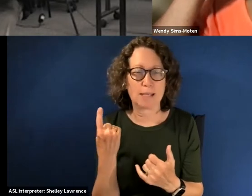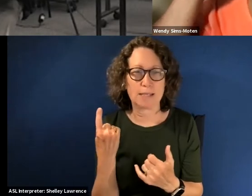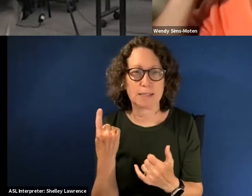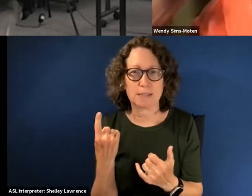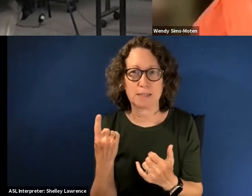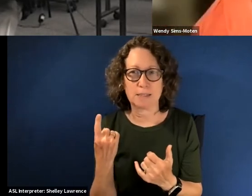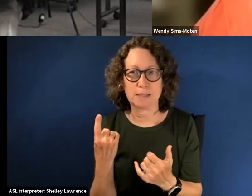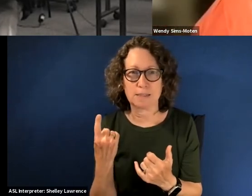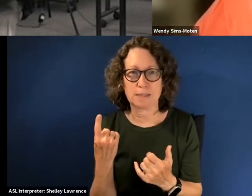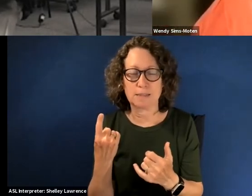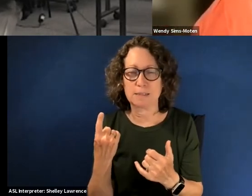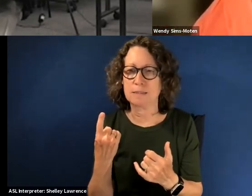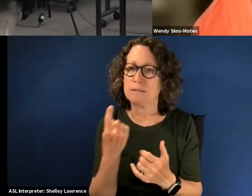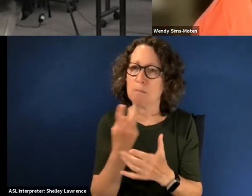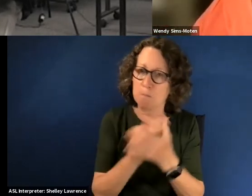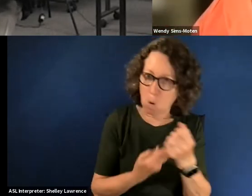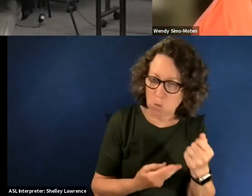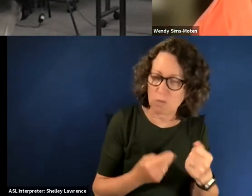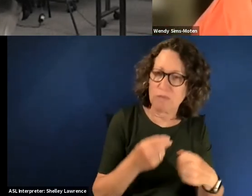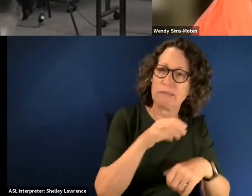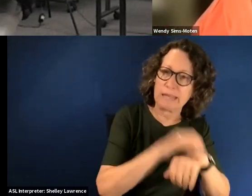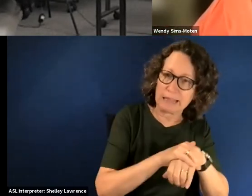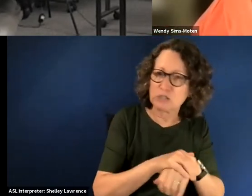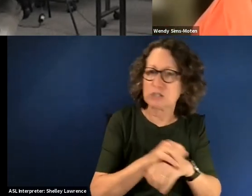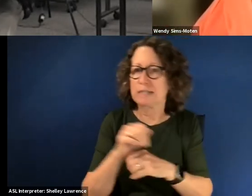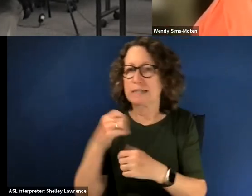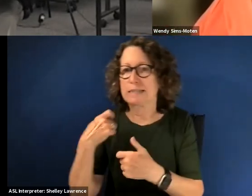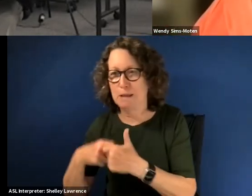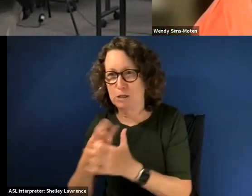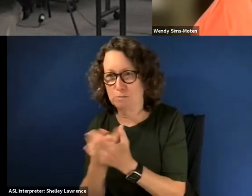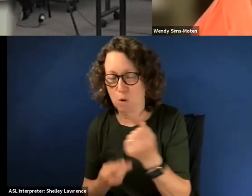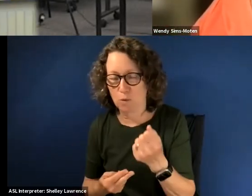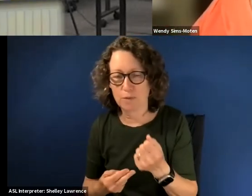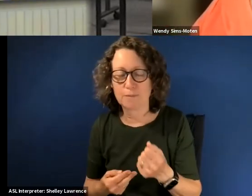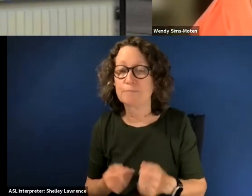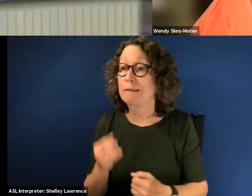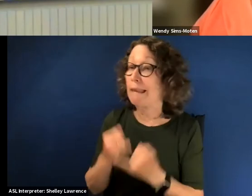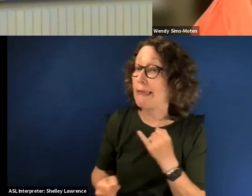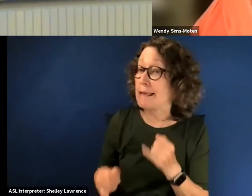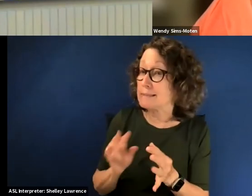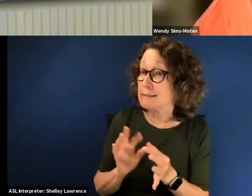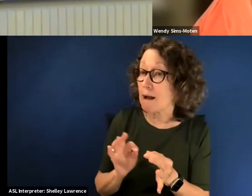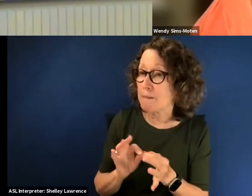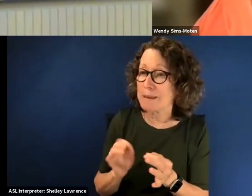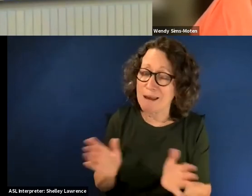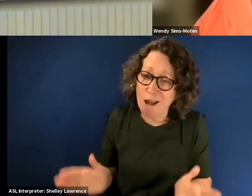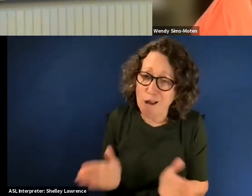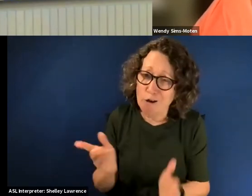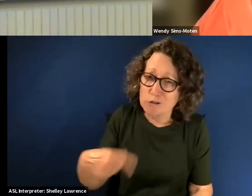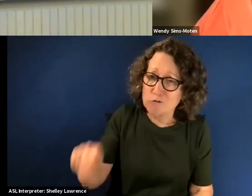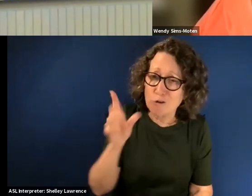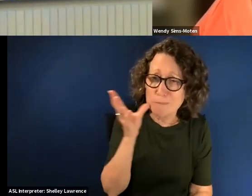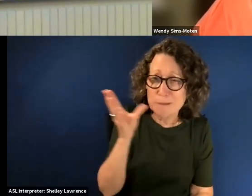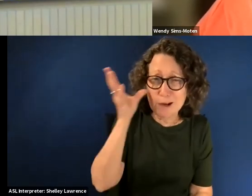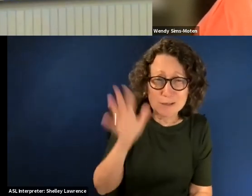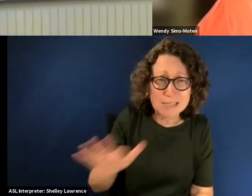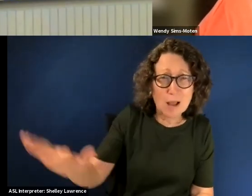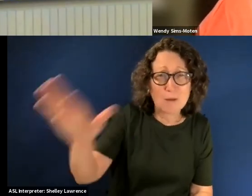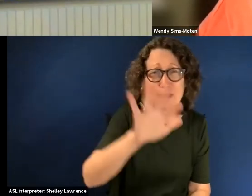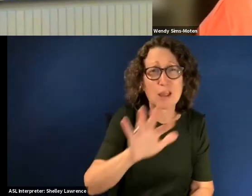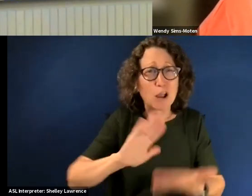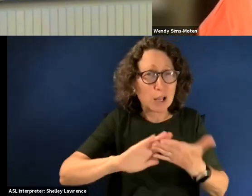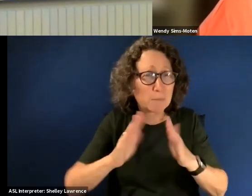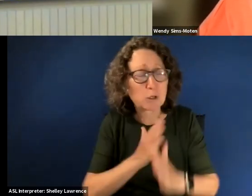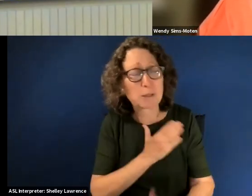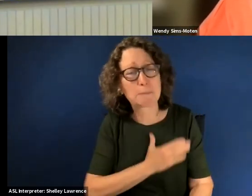present in Spanish and English. Great, thank you. And one last comment. I urge all the parents out there, the community,